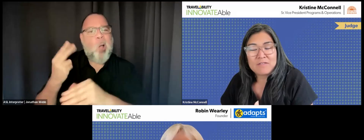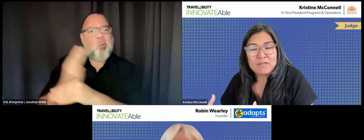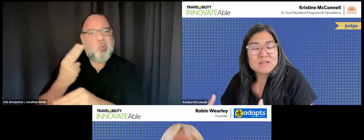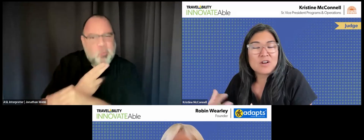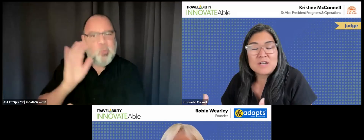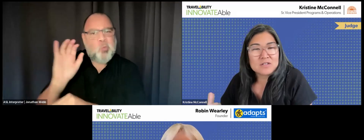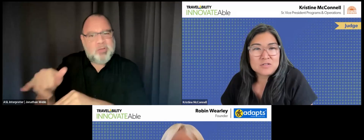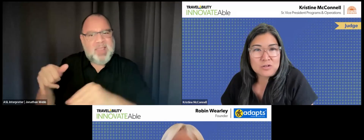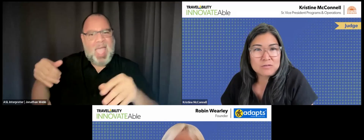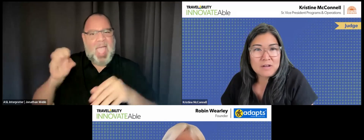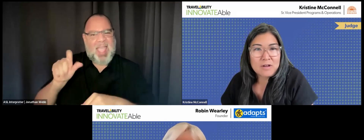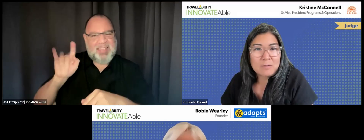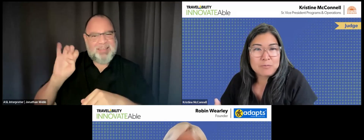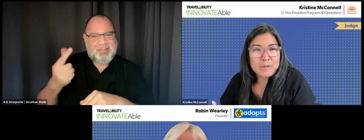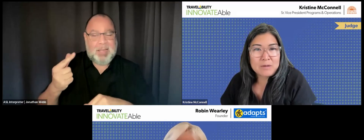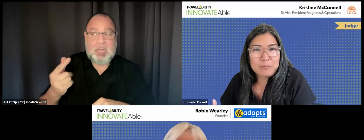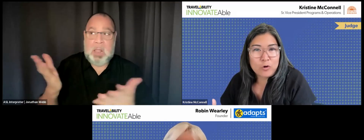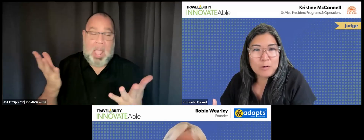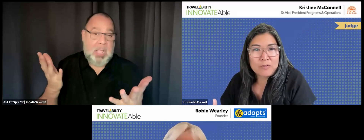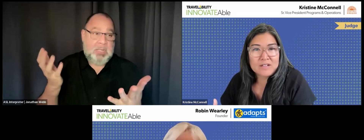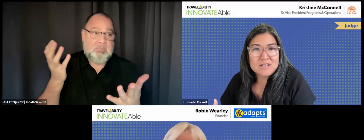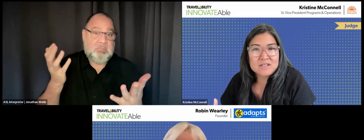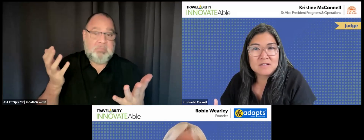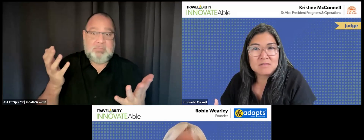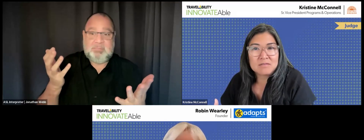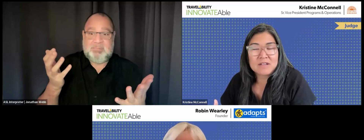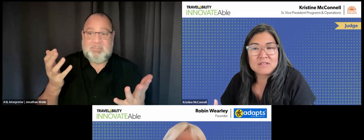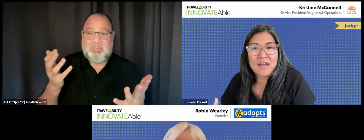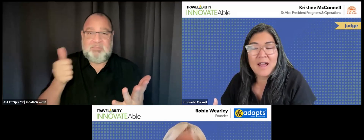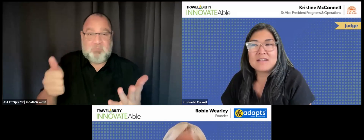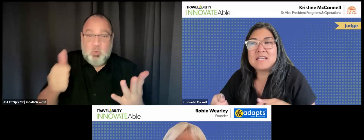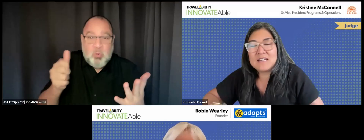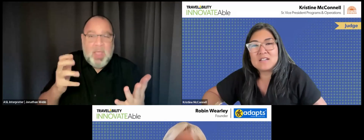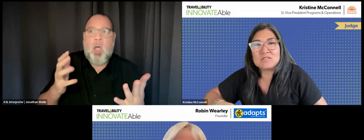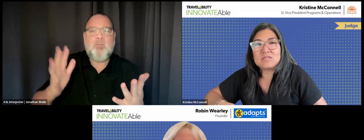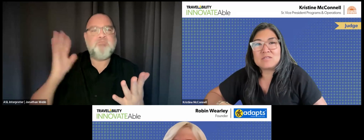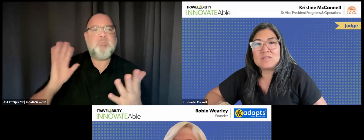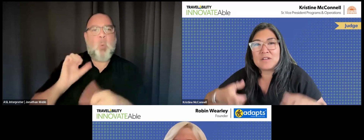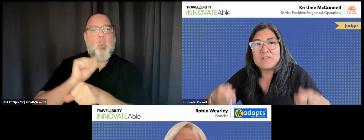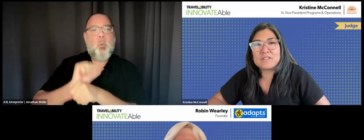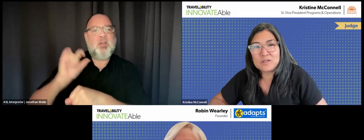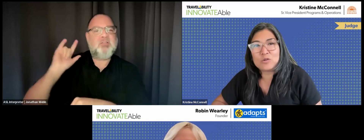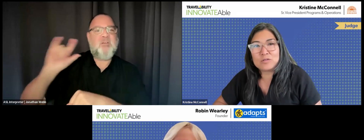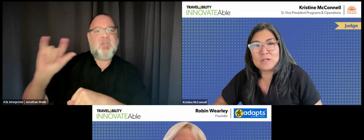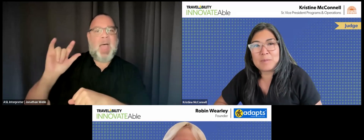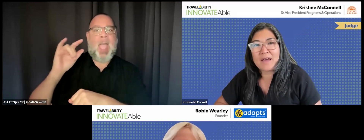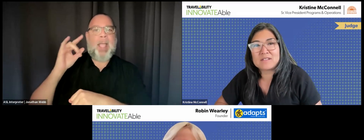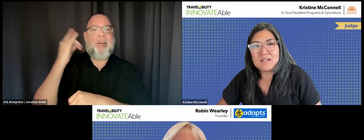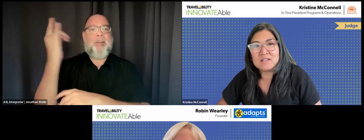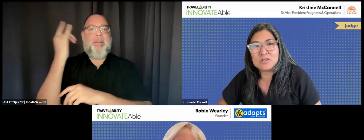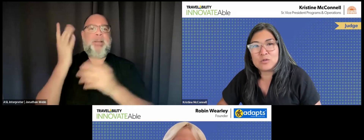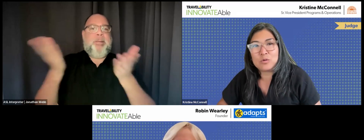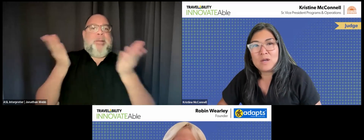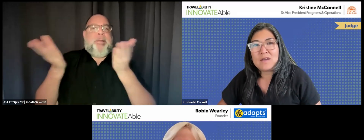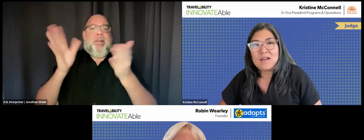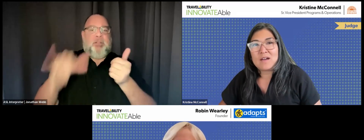explain like if is there any concern like being a former flight attendant like needing the physical